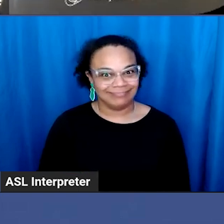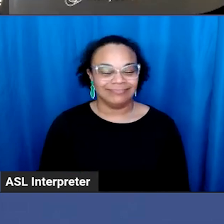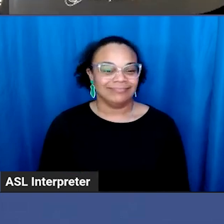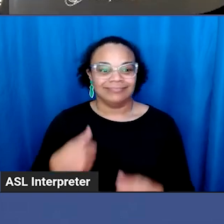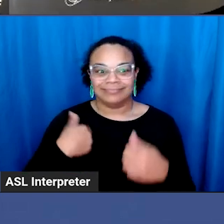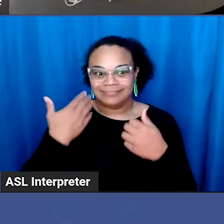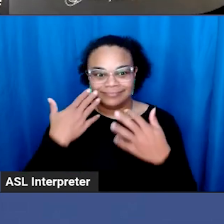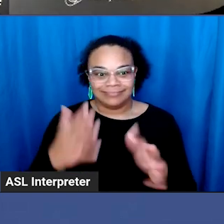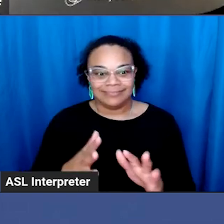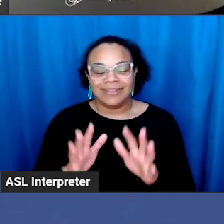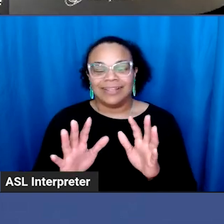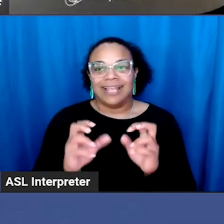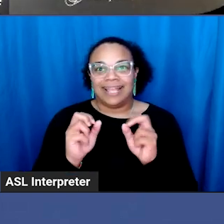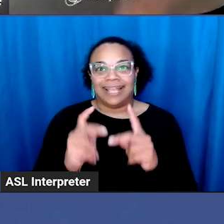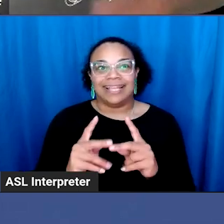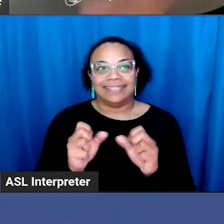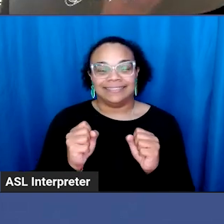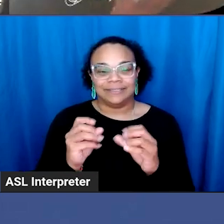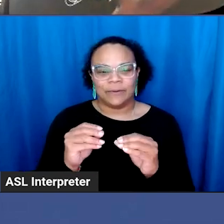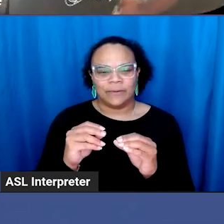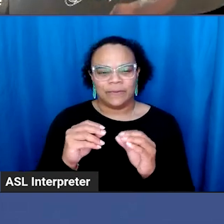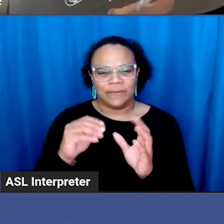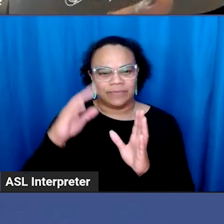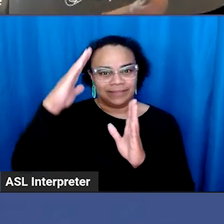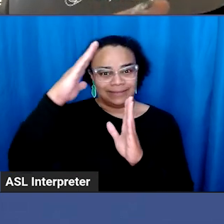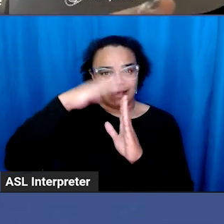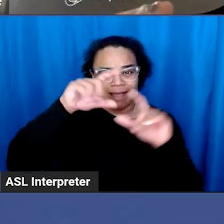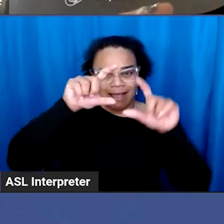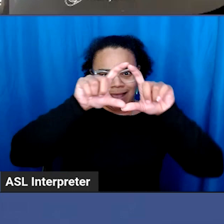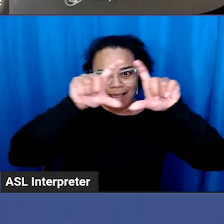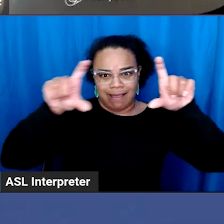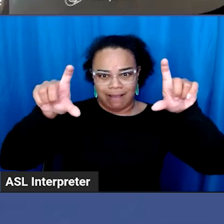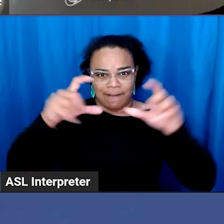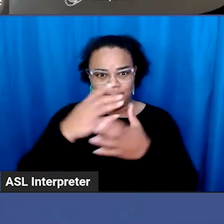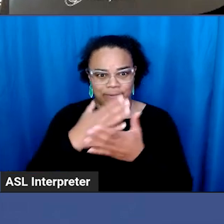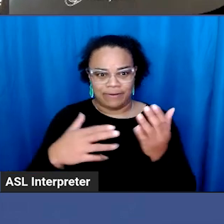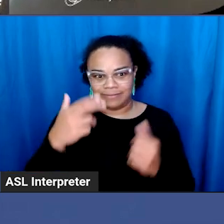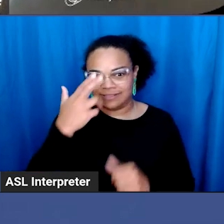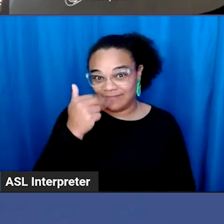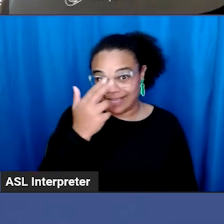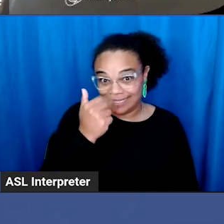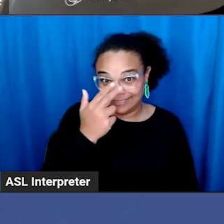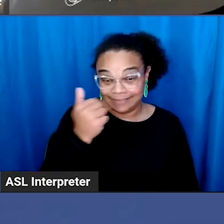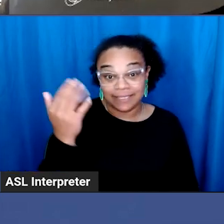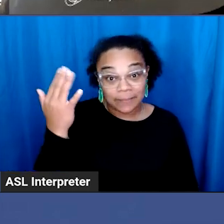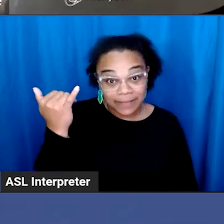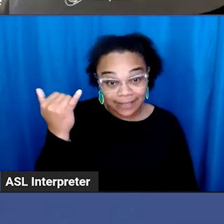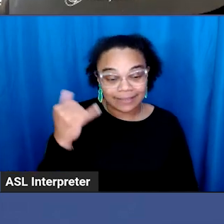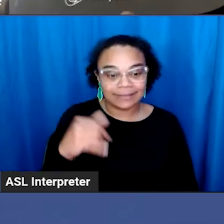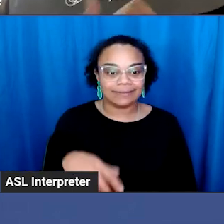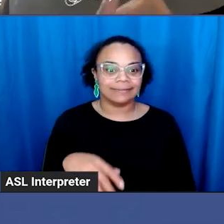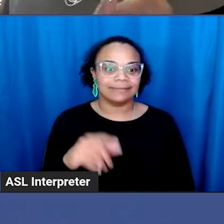don't even know. Okay, so the top portion is funny because